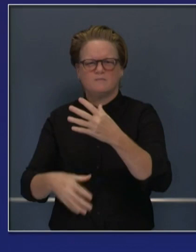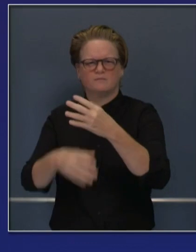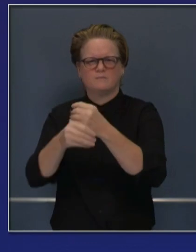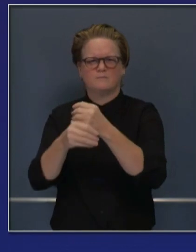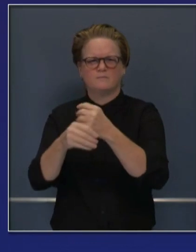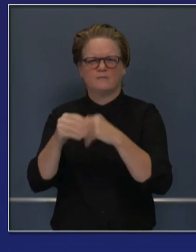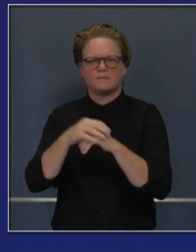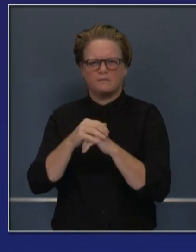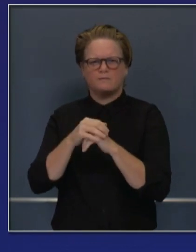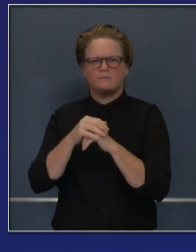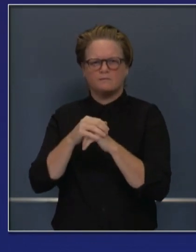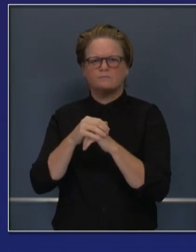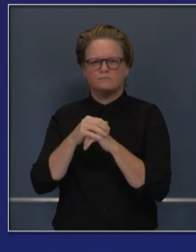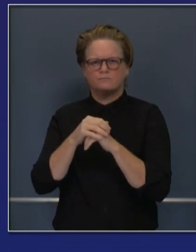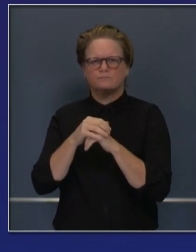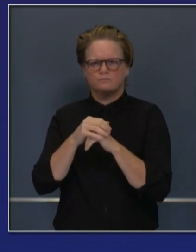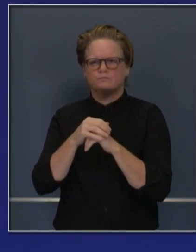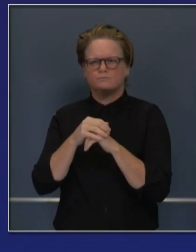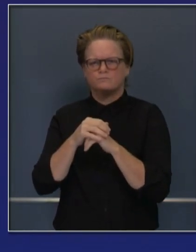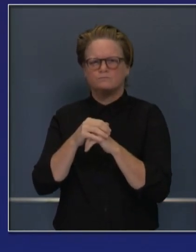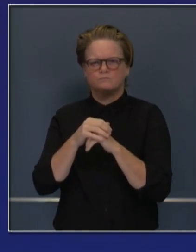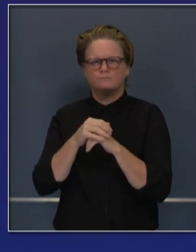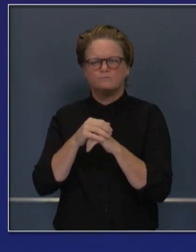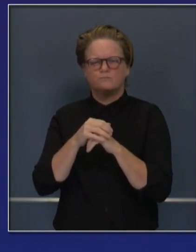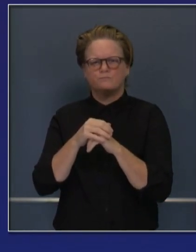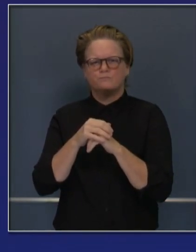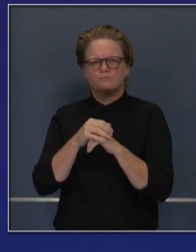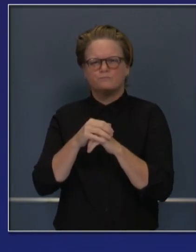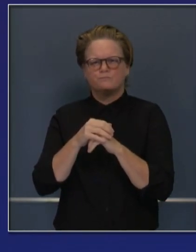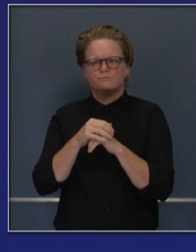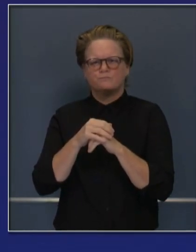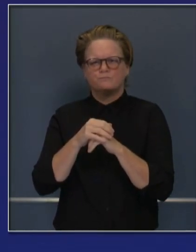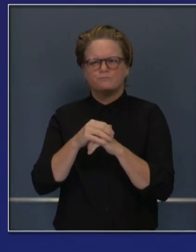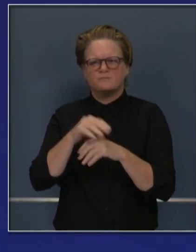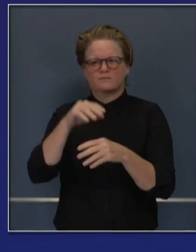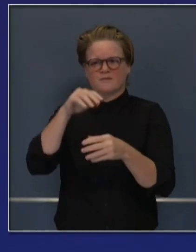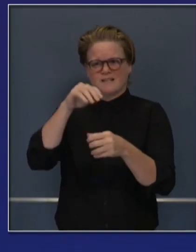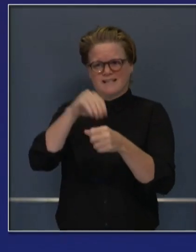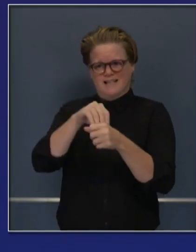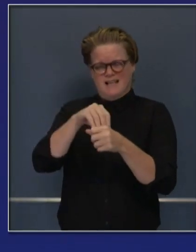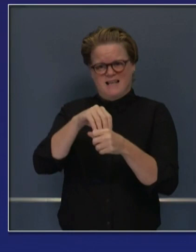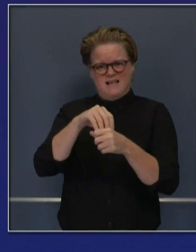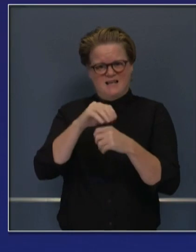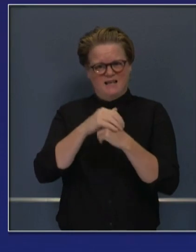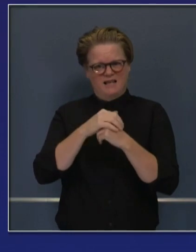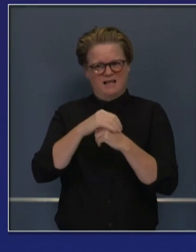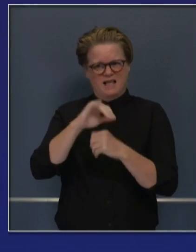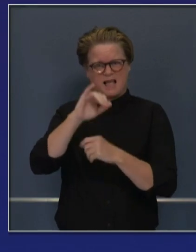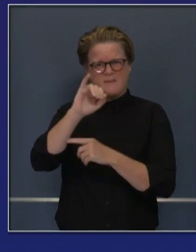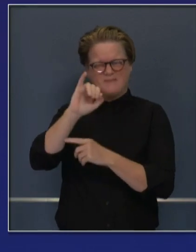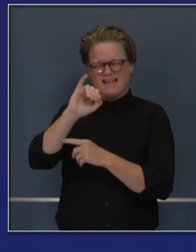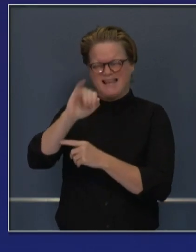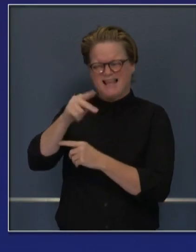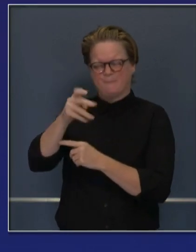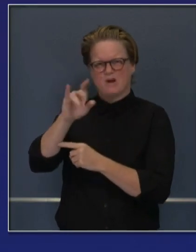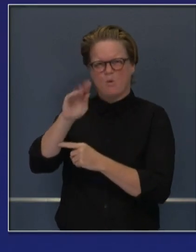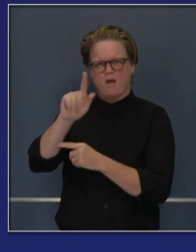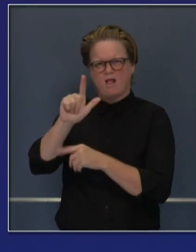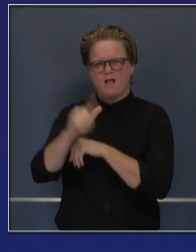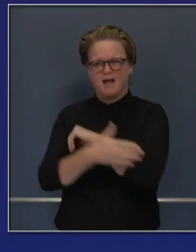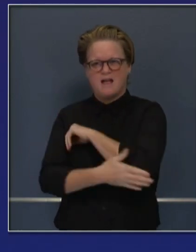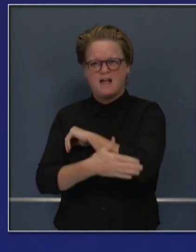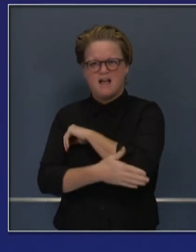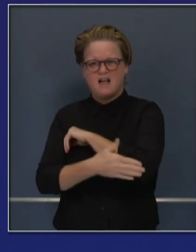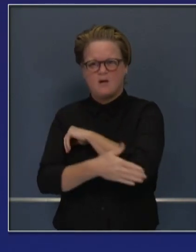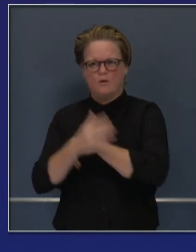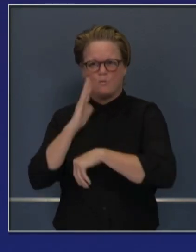from warm status, and we'll start preparing it, will be down in Imperial County. So that's just a preview. Over the course of the next